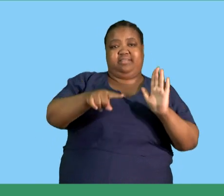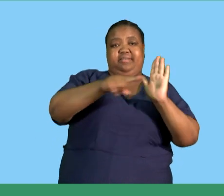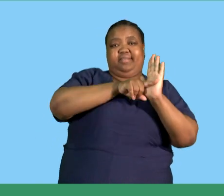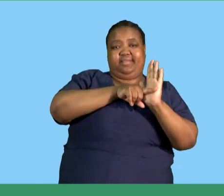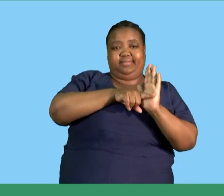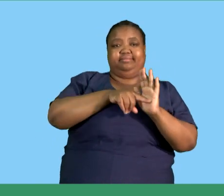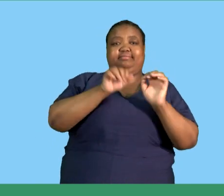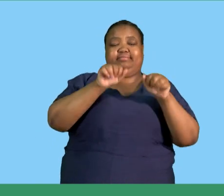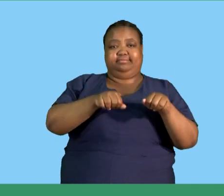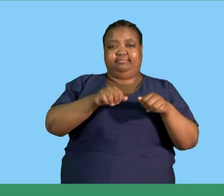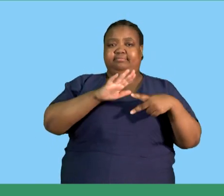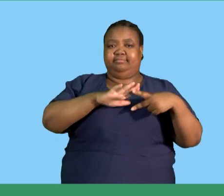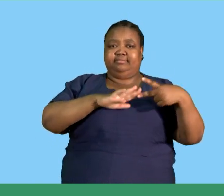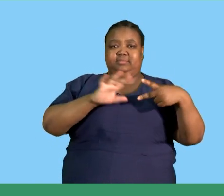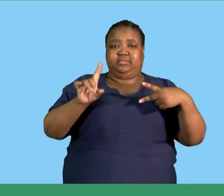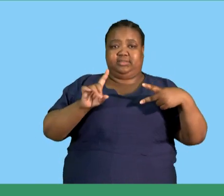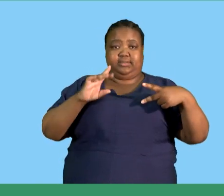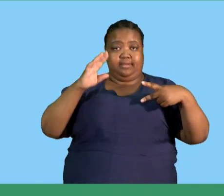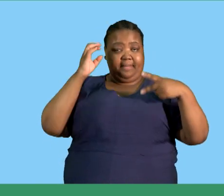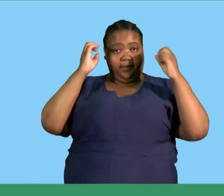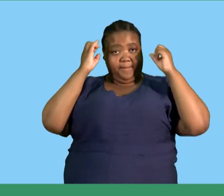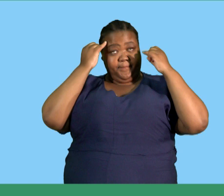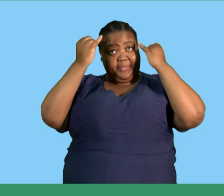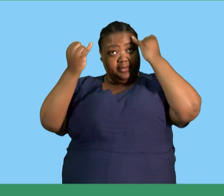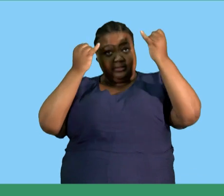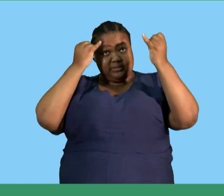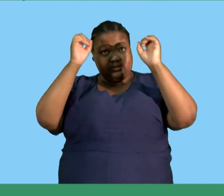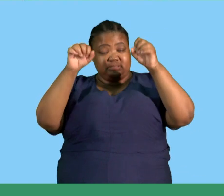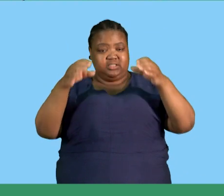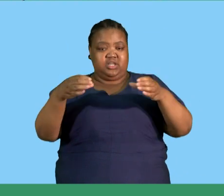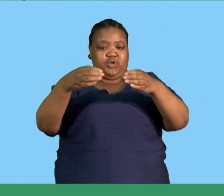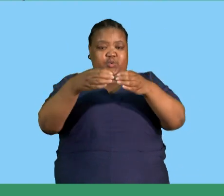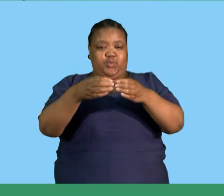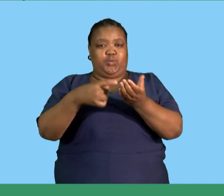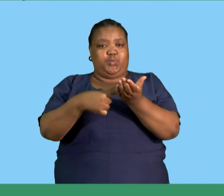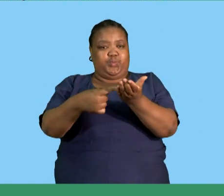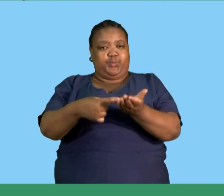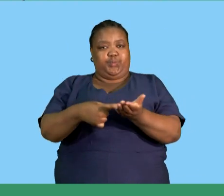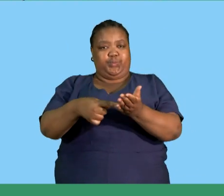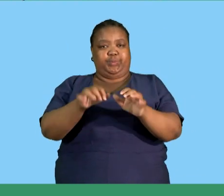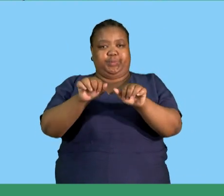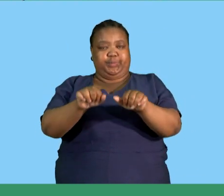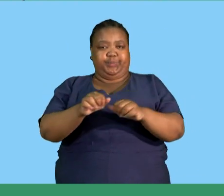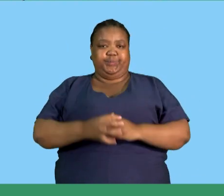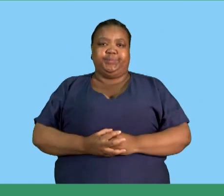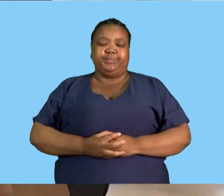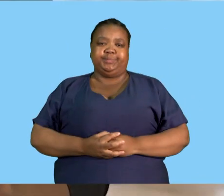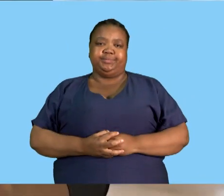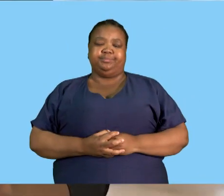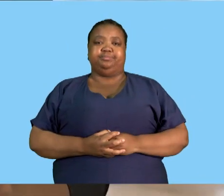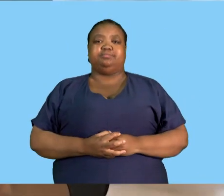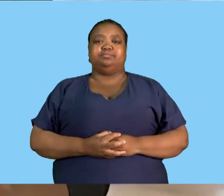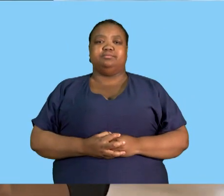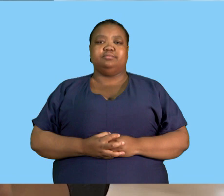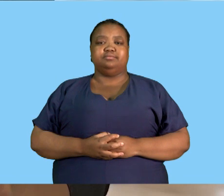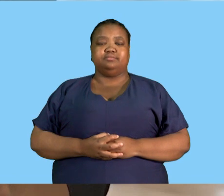techniques. The above being brainstorming and the other one, which is what? The nominal group technique.